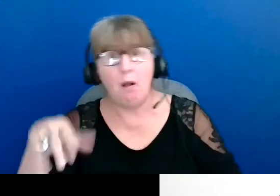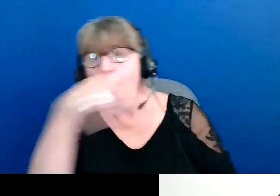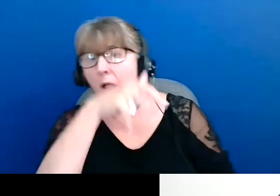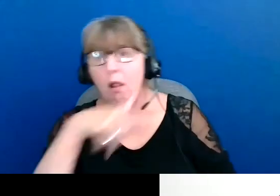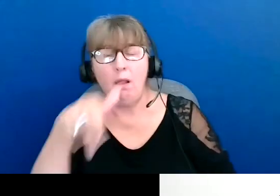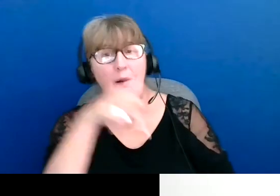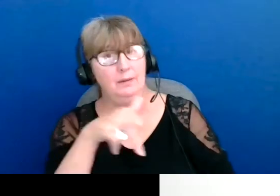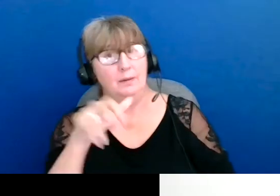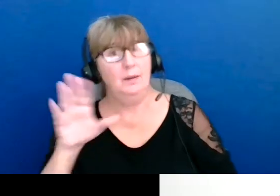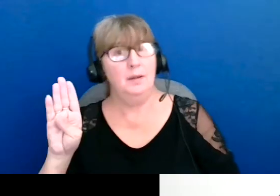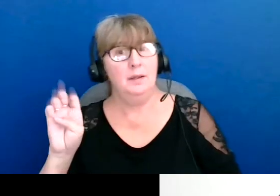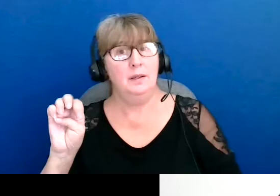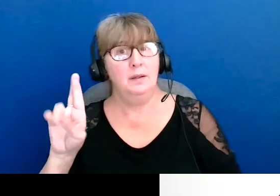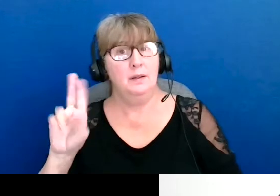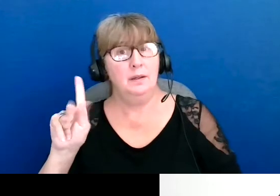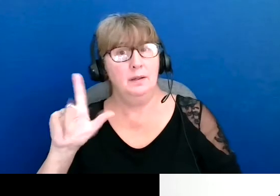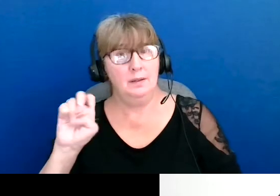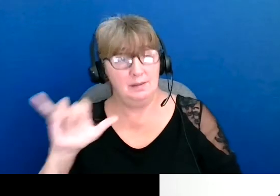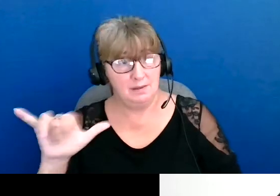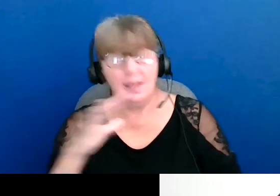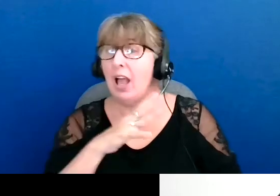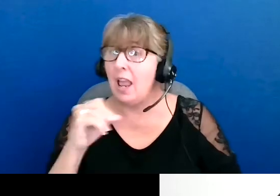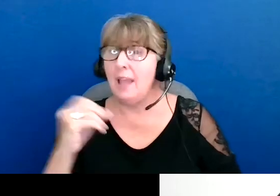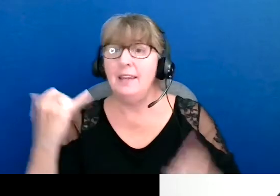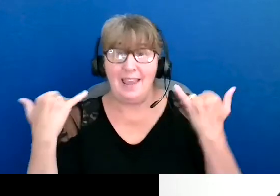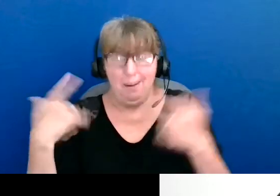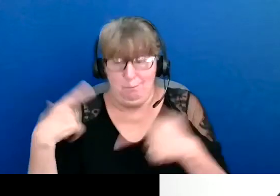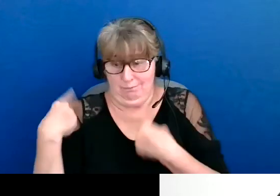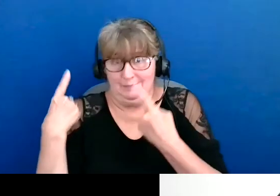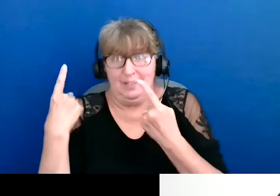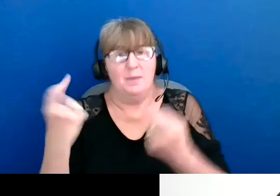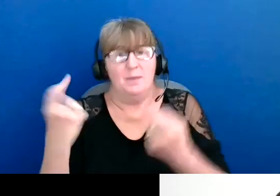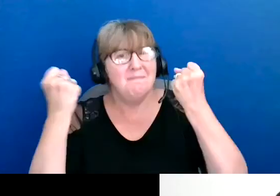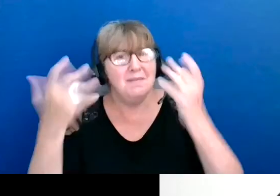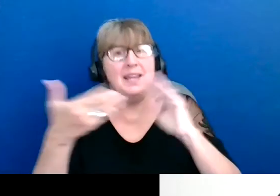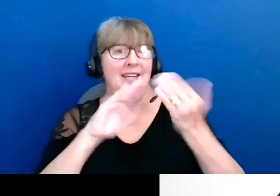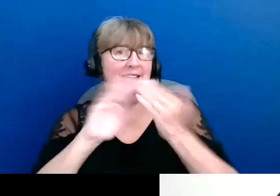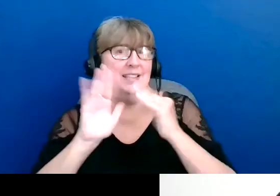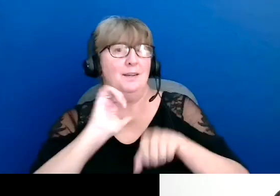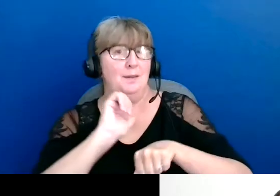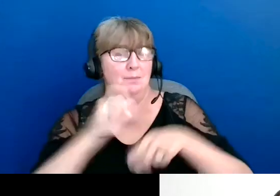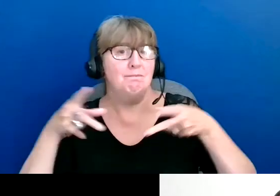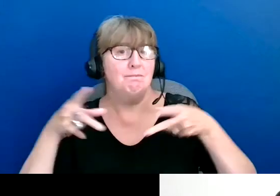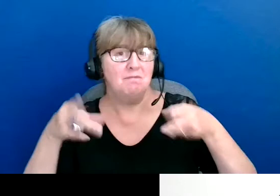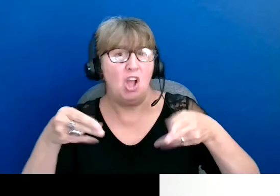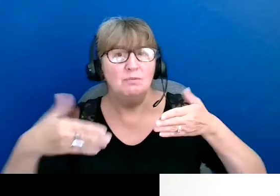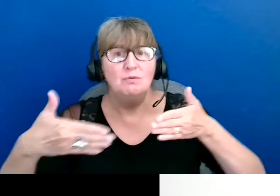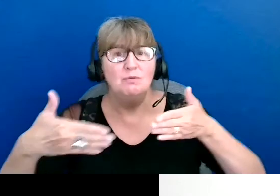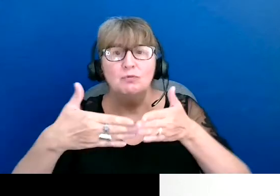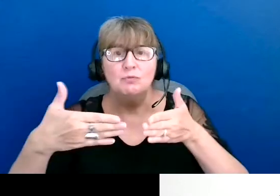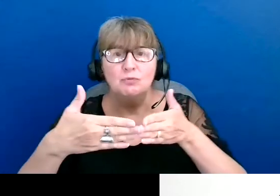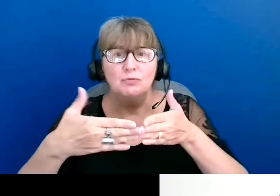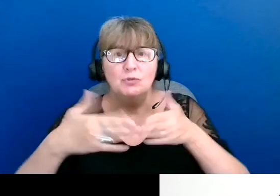And since then, many more cities have installed curb cuts or curved ramps so